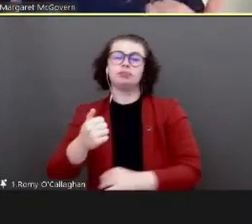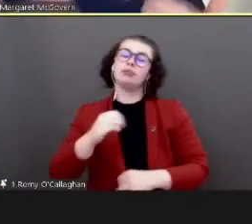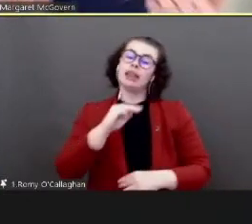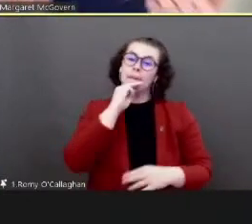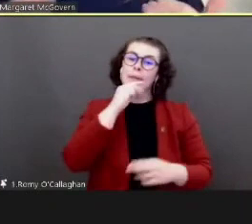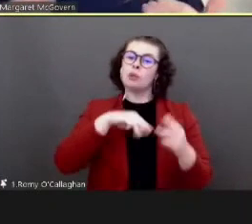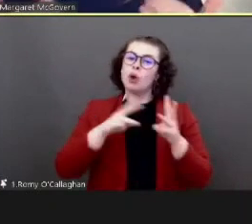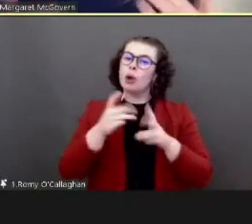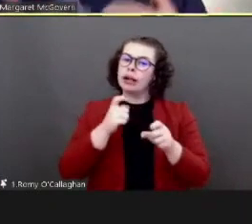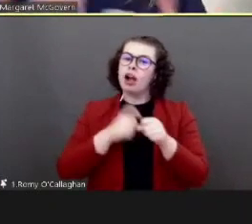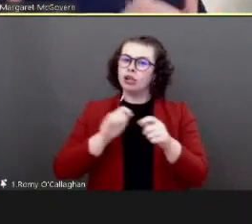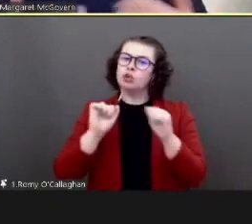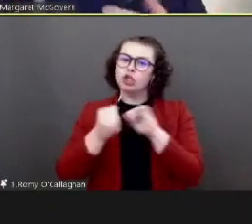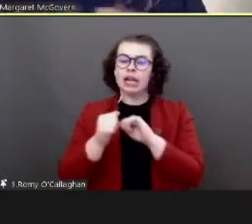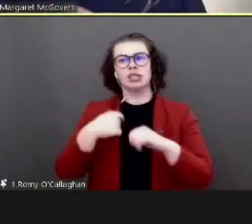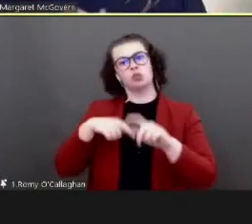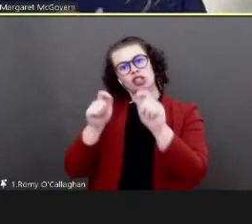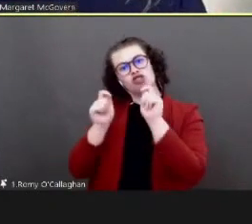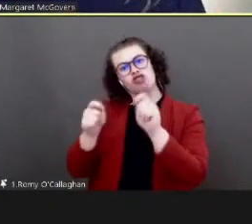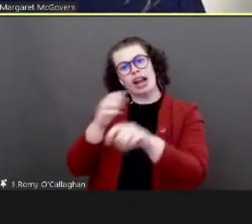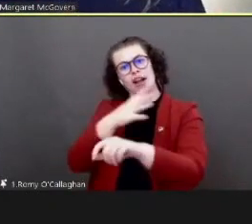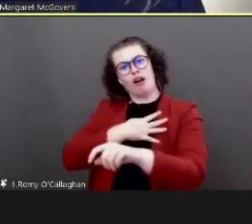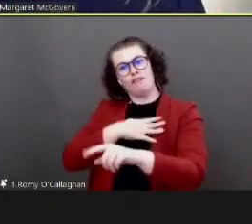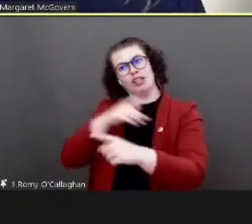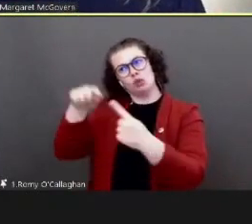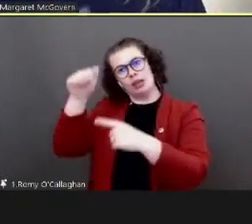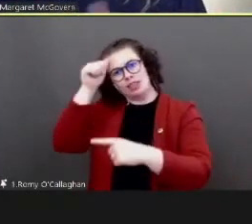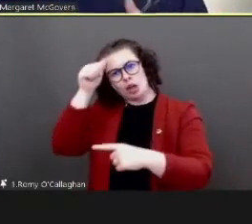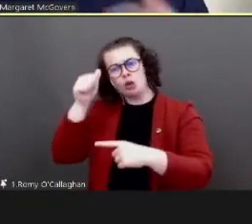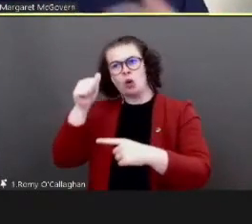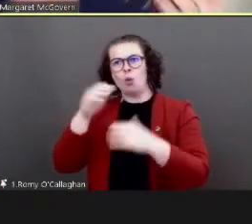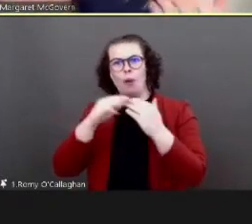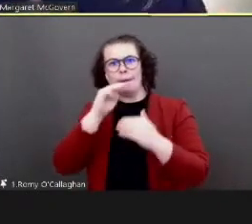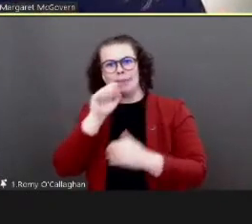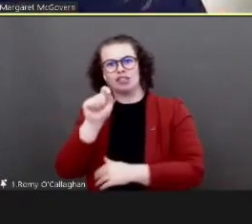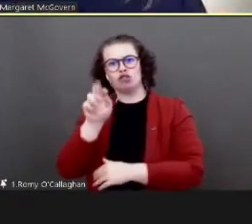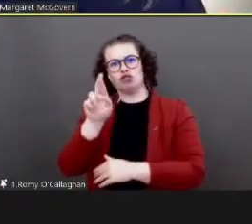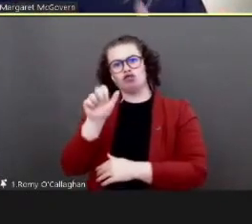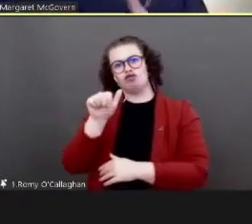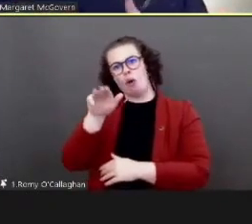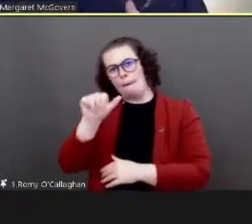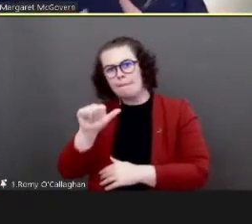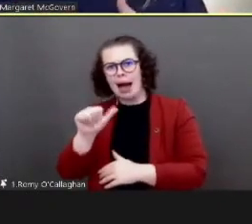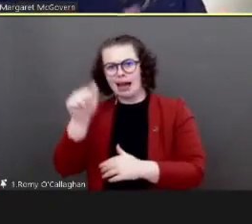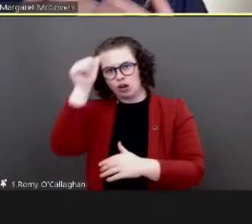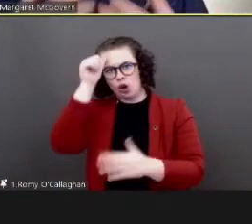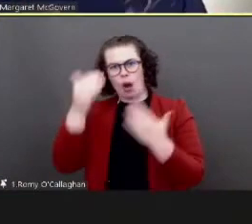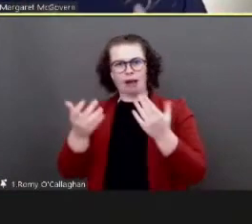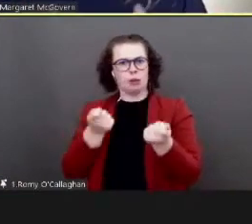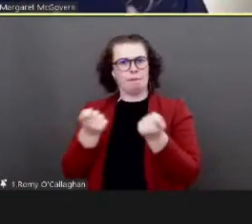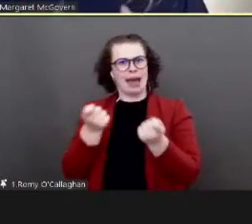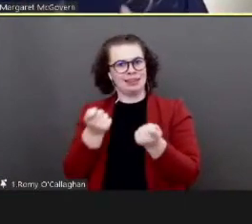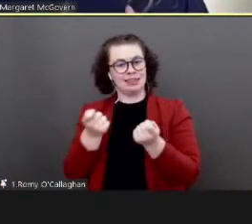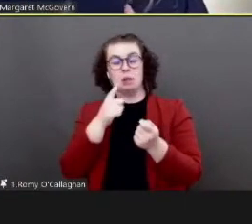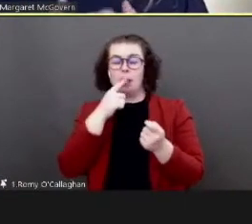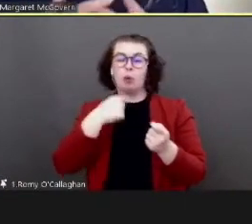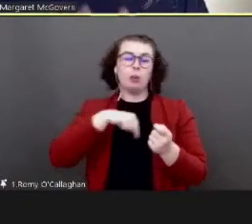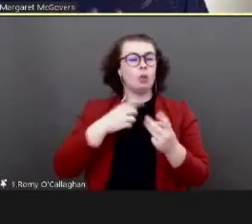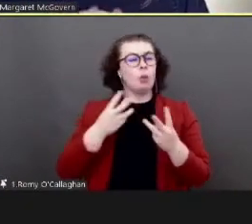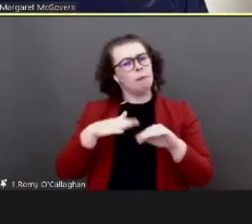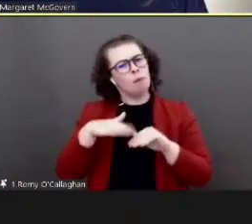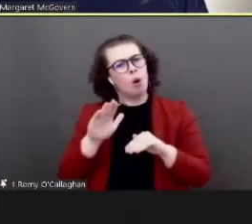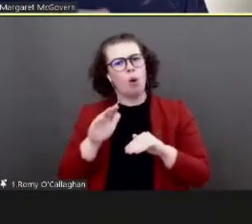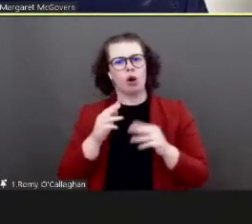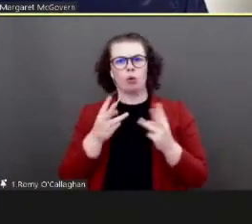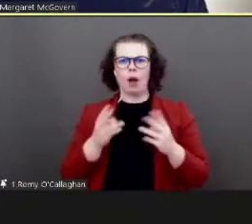a lot more about trauma as part of their qualifications. What we want is, I suppose, to progress this further so that